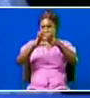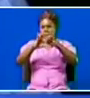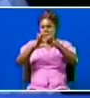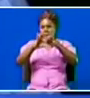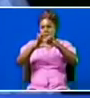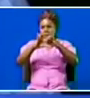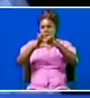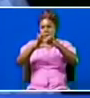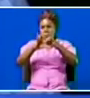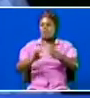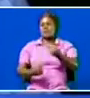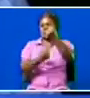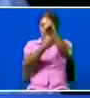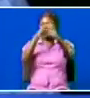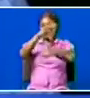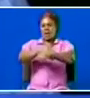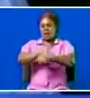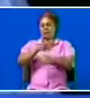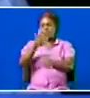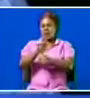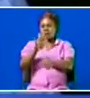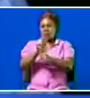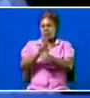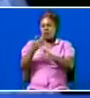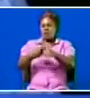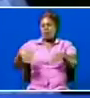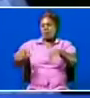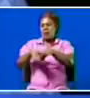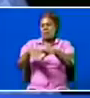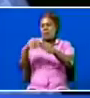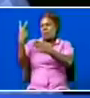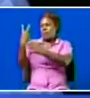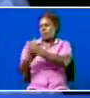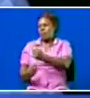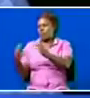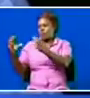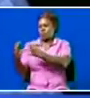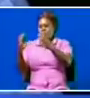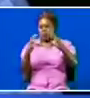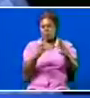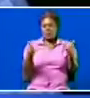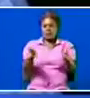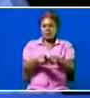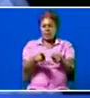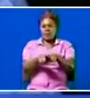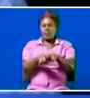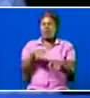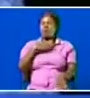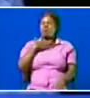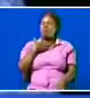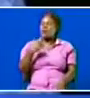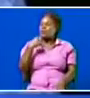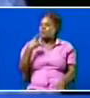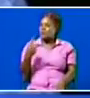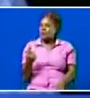lot of support and goodwill from the members of these parties. I also want to point out